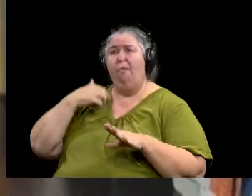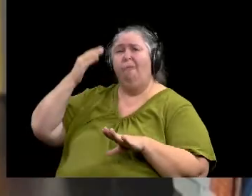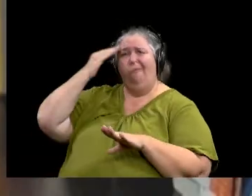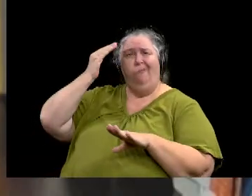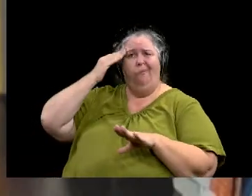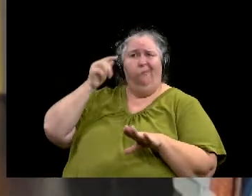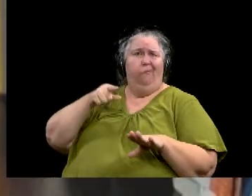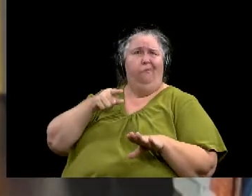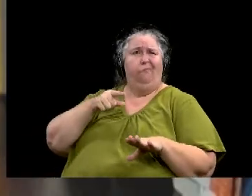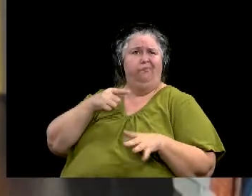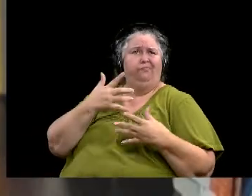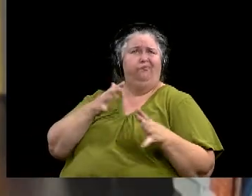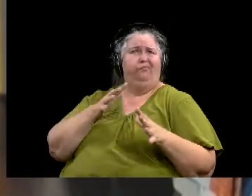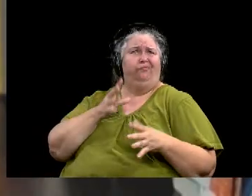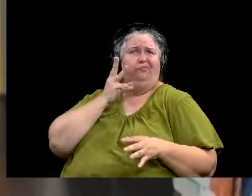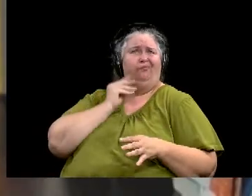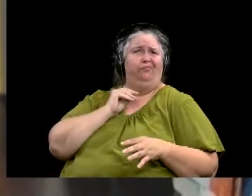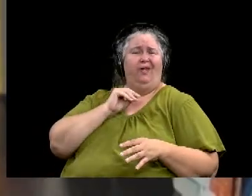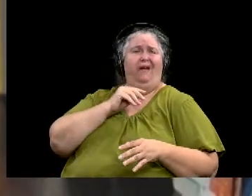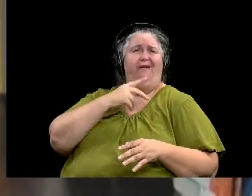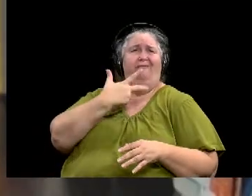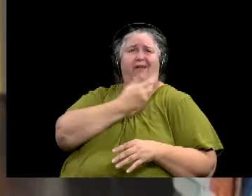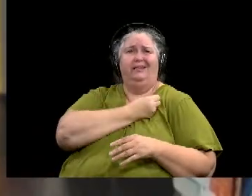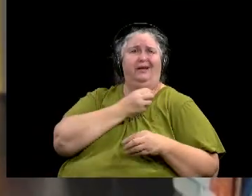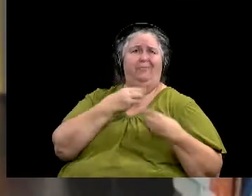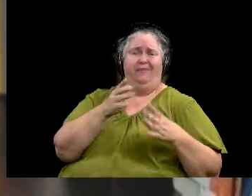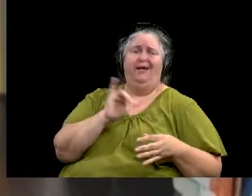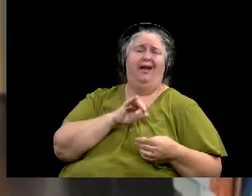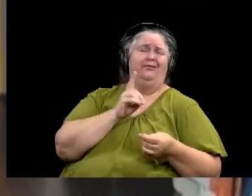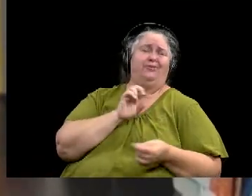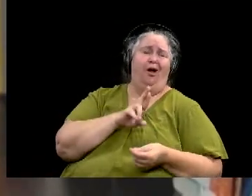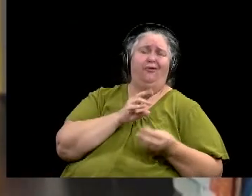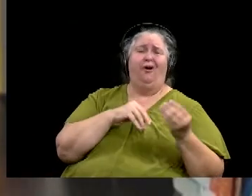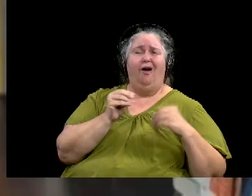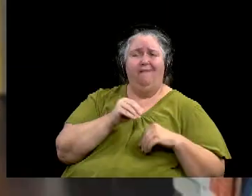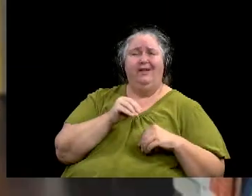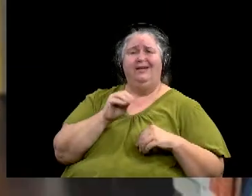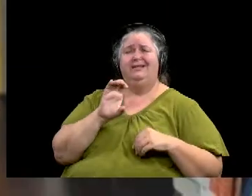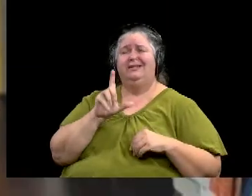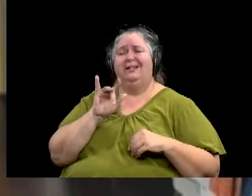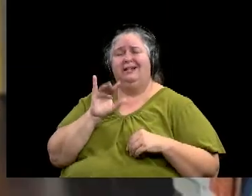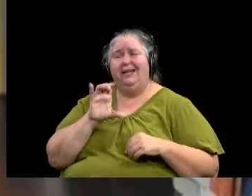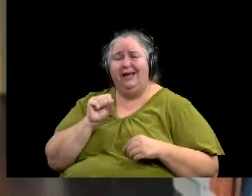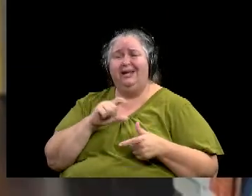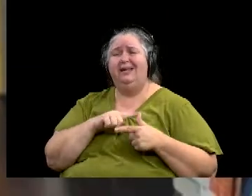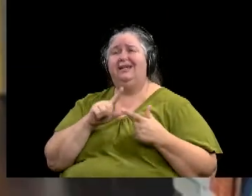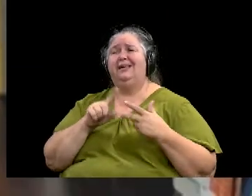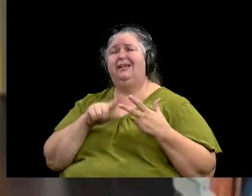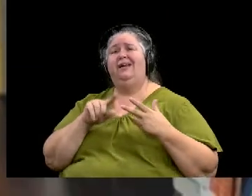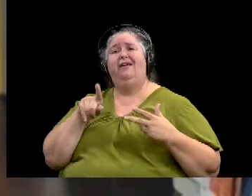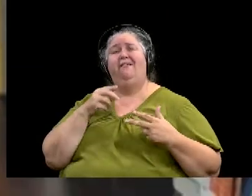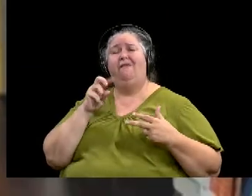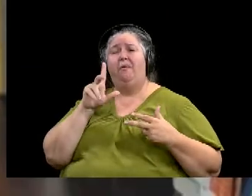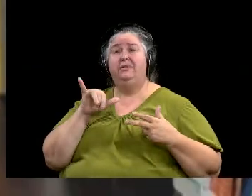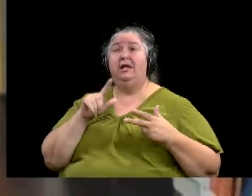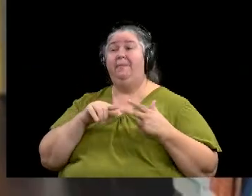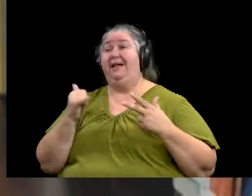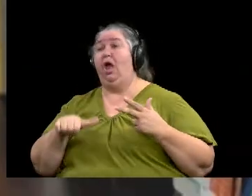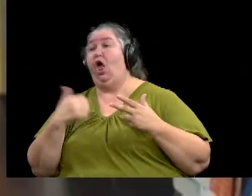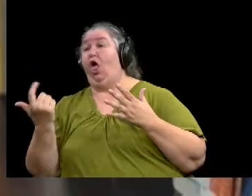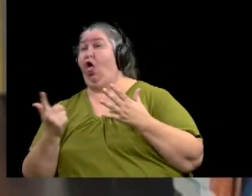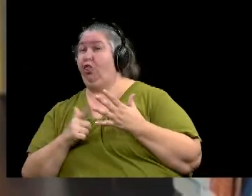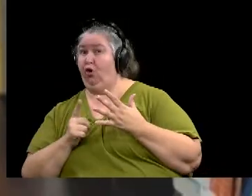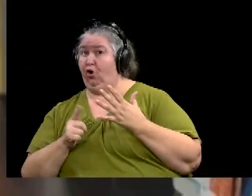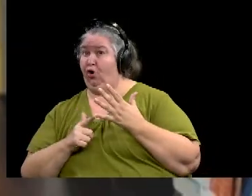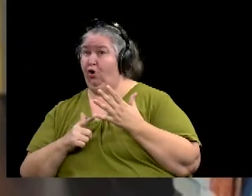and clinics and pharmacies. But for the COVID-19 vaccine, we're seeing some other more non-traditional types of sites like the jails and the juvenile